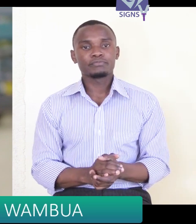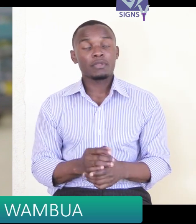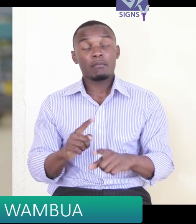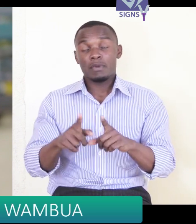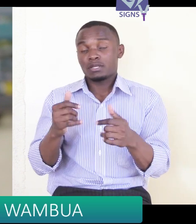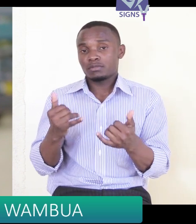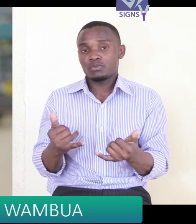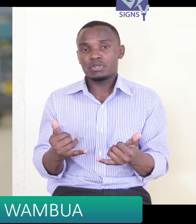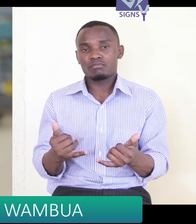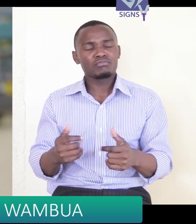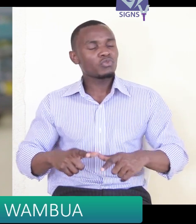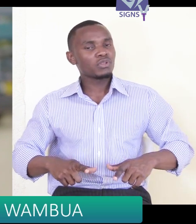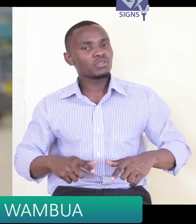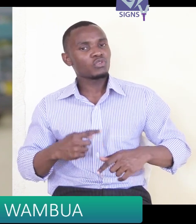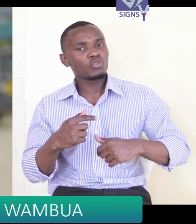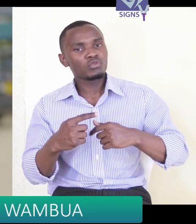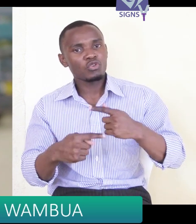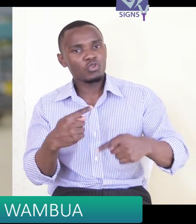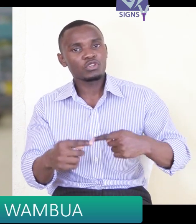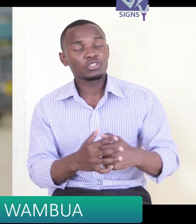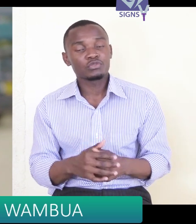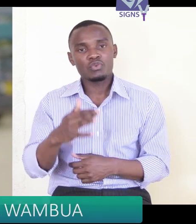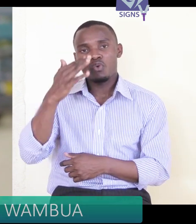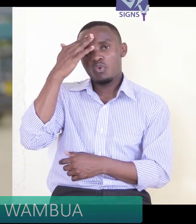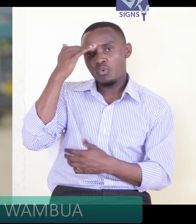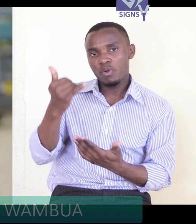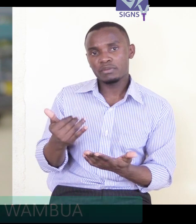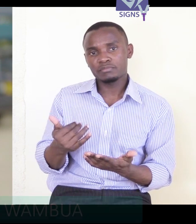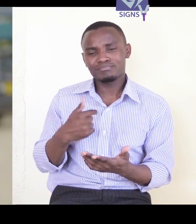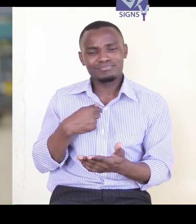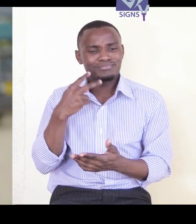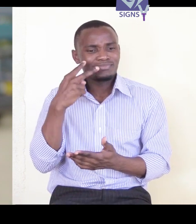but we are able to survive because